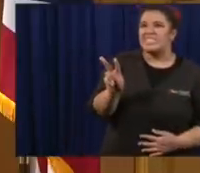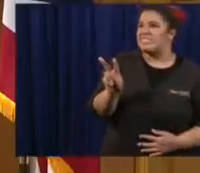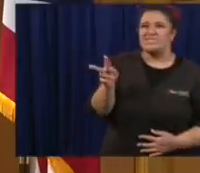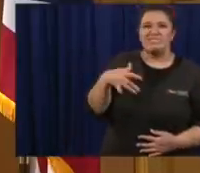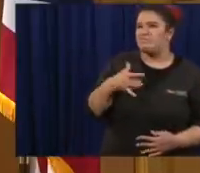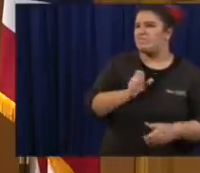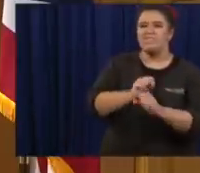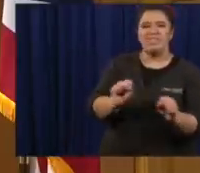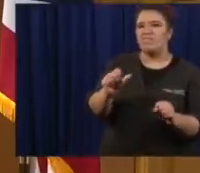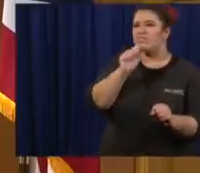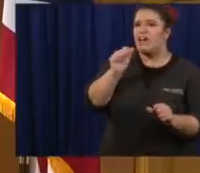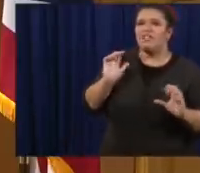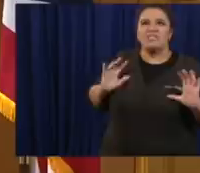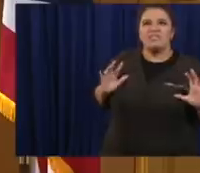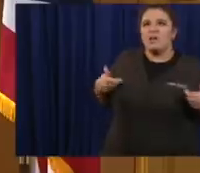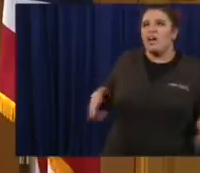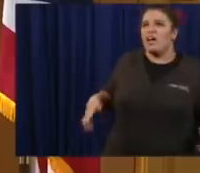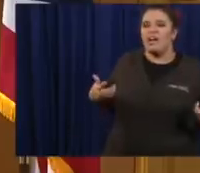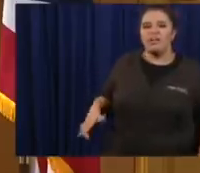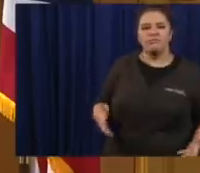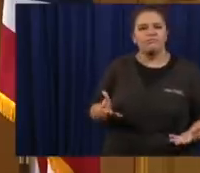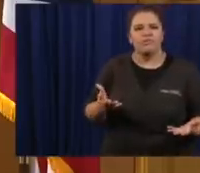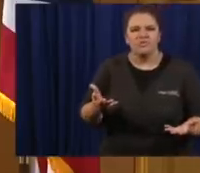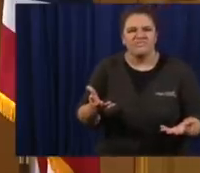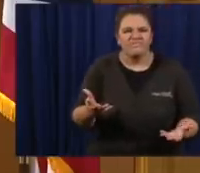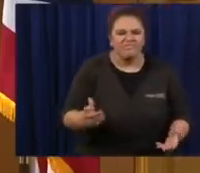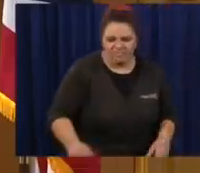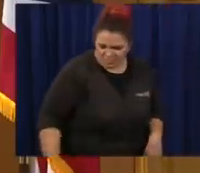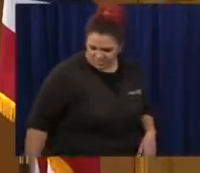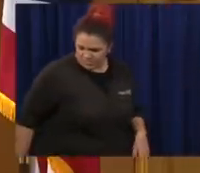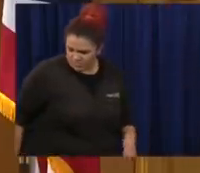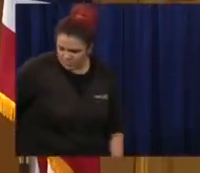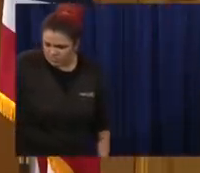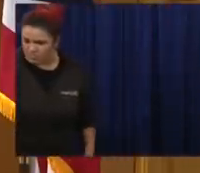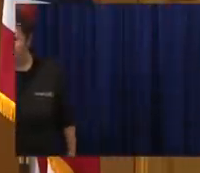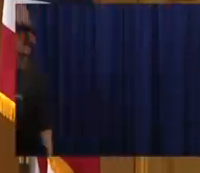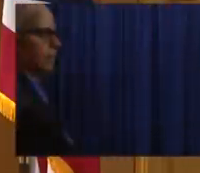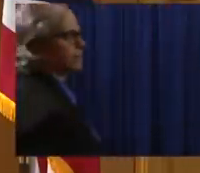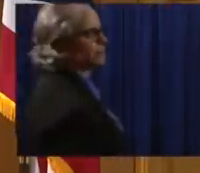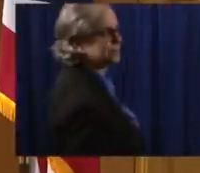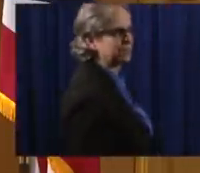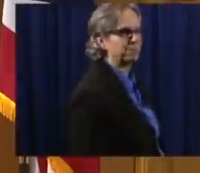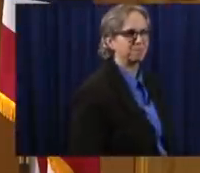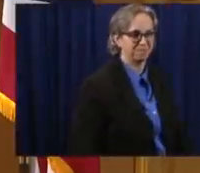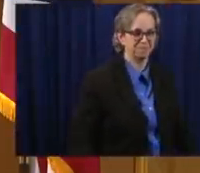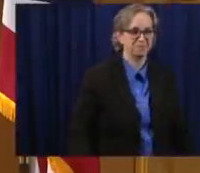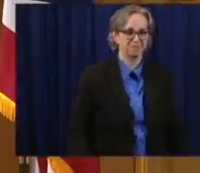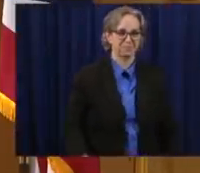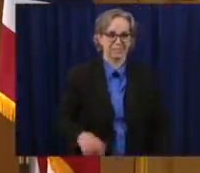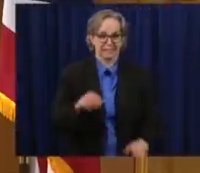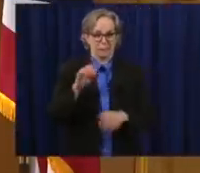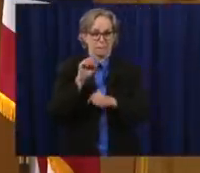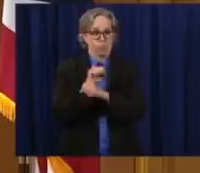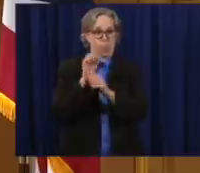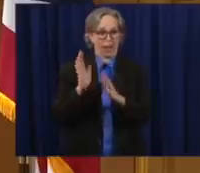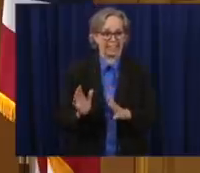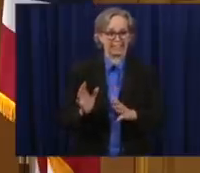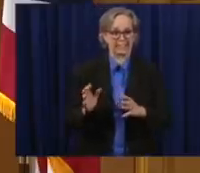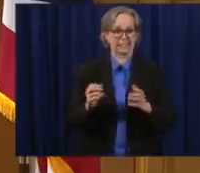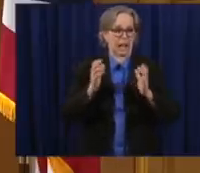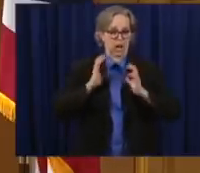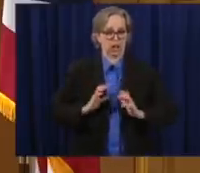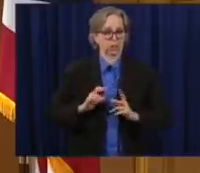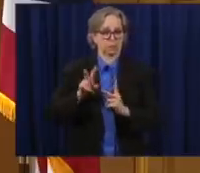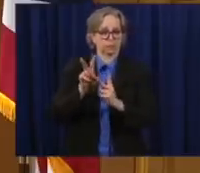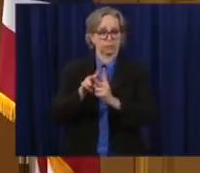Yeah, this is going to be enforced by the employees and by customers. Customers by